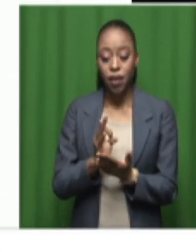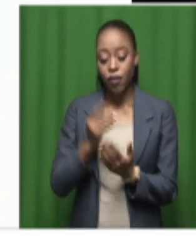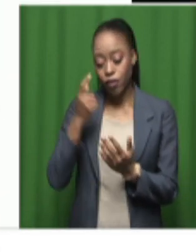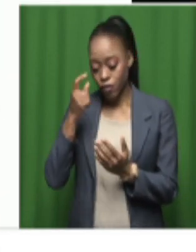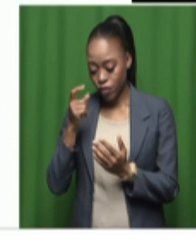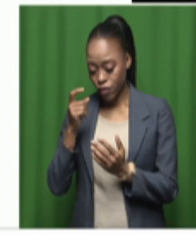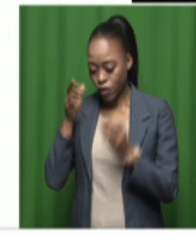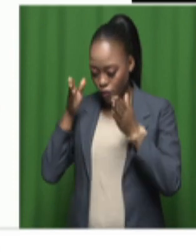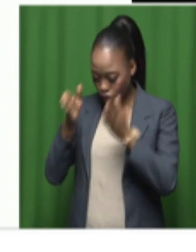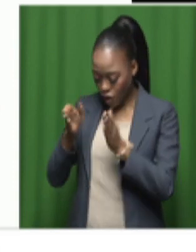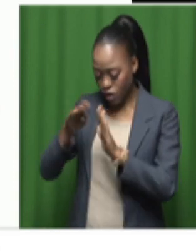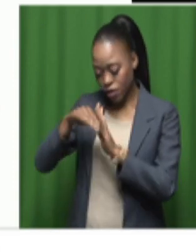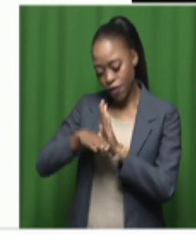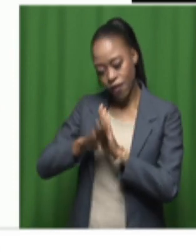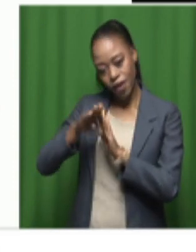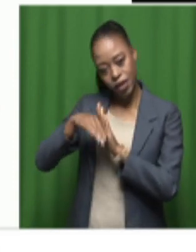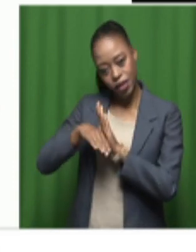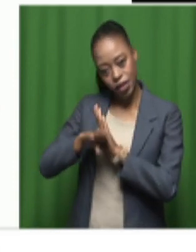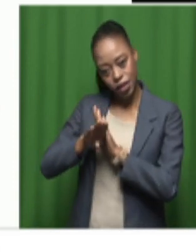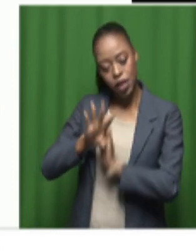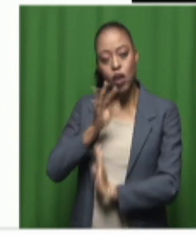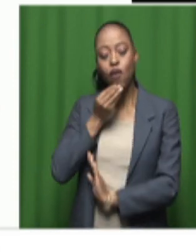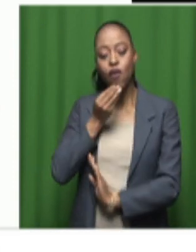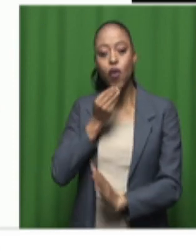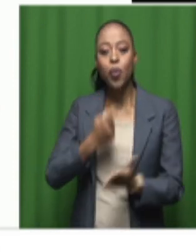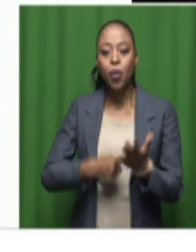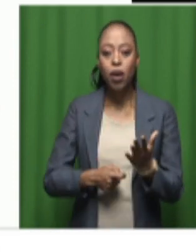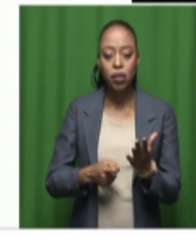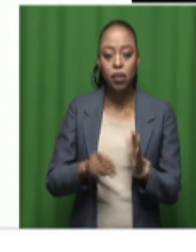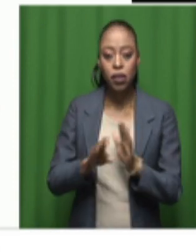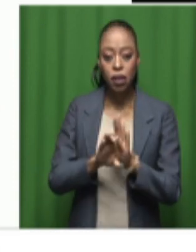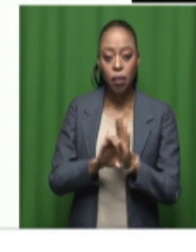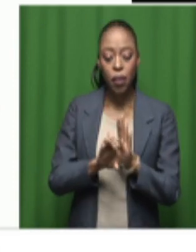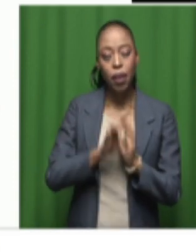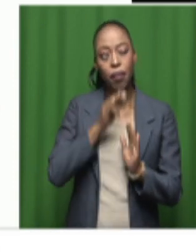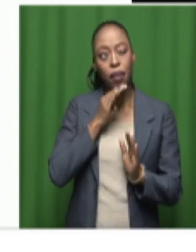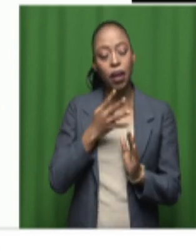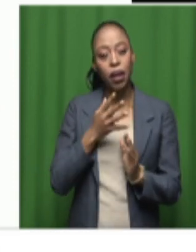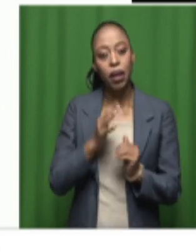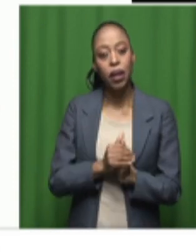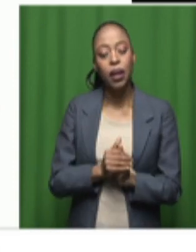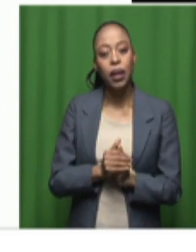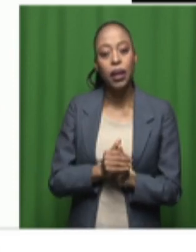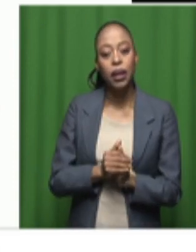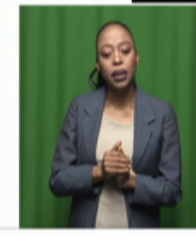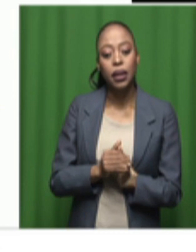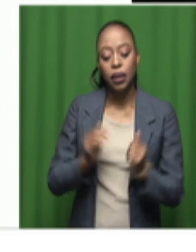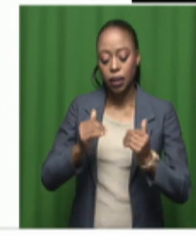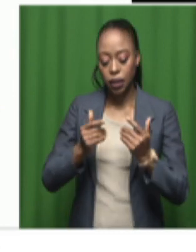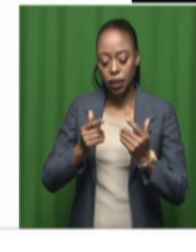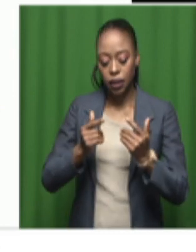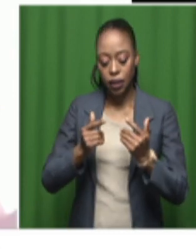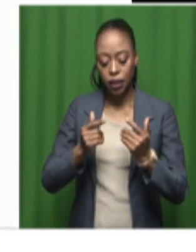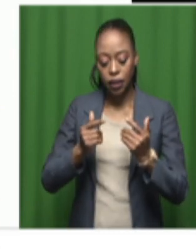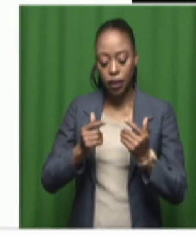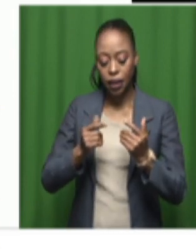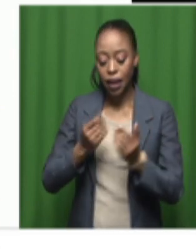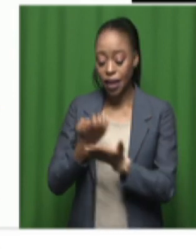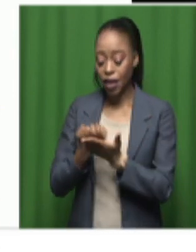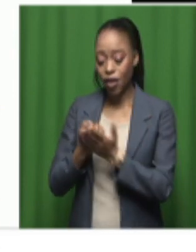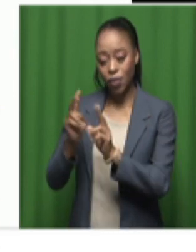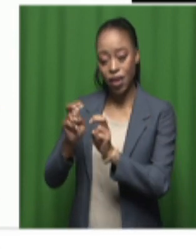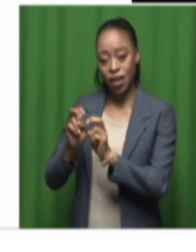inflation, when we look at food prices, for instance, we cannot look at that in isolation from other